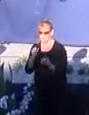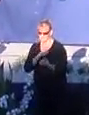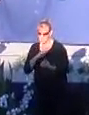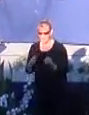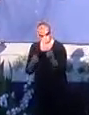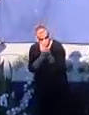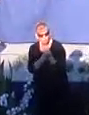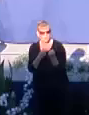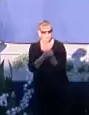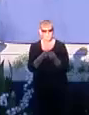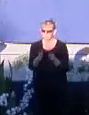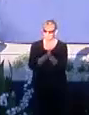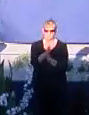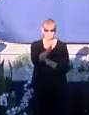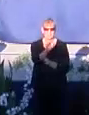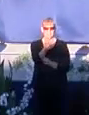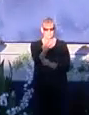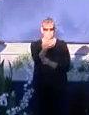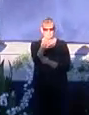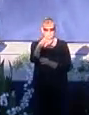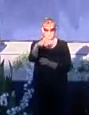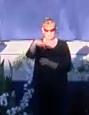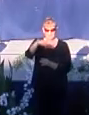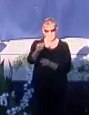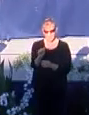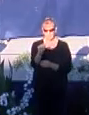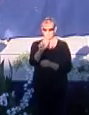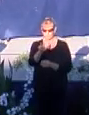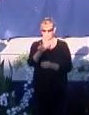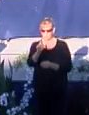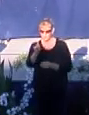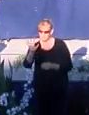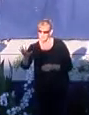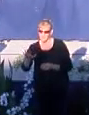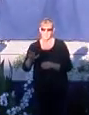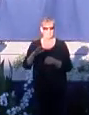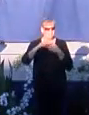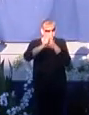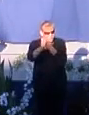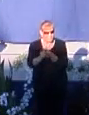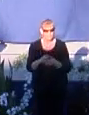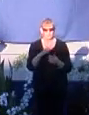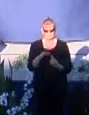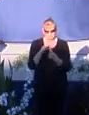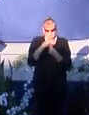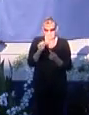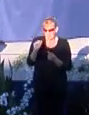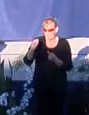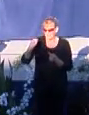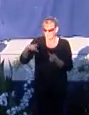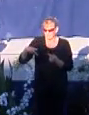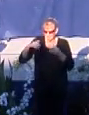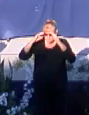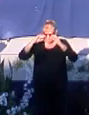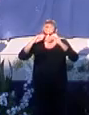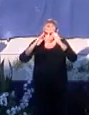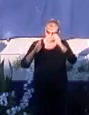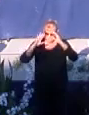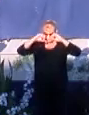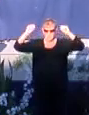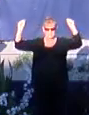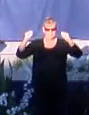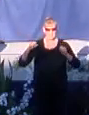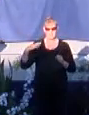managed to maintain a 3.5 GPA, serve in school leadership, was elected as this year's ASB president, has volunteered